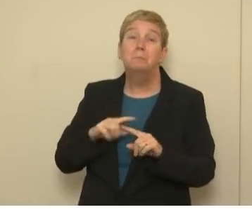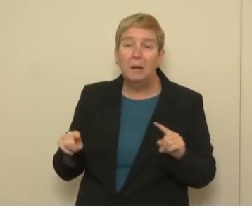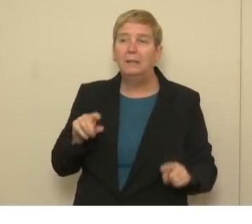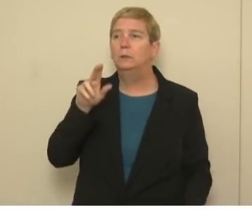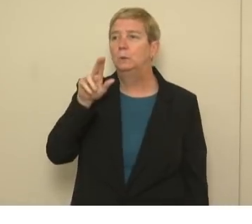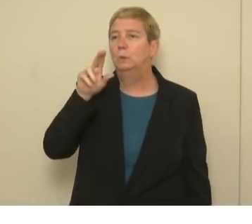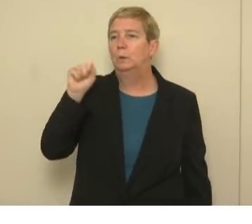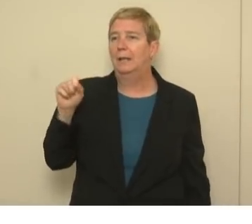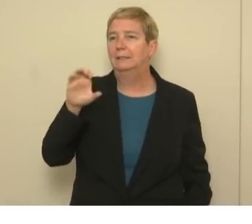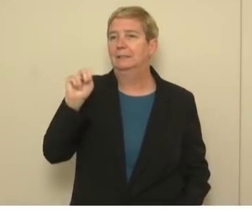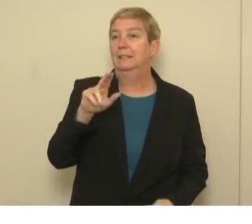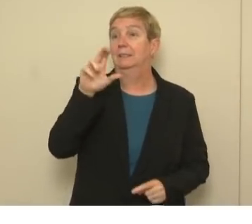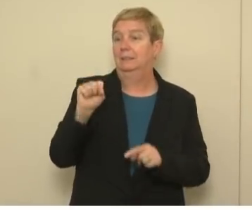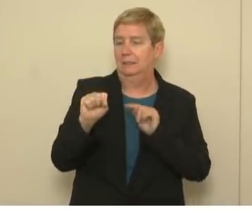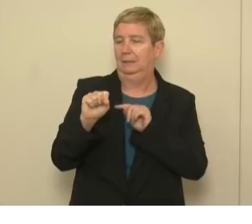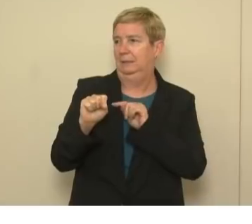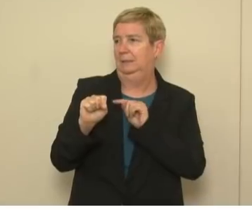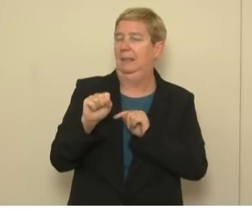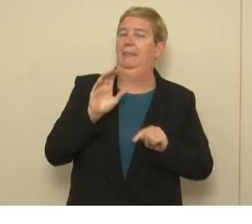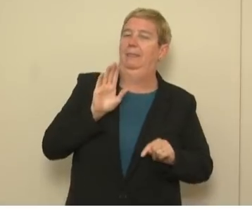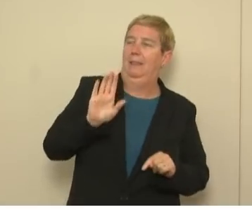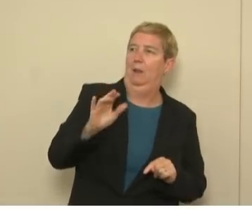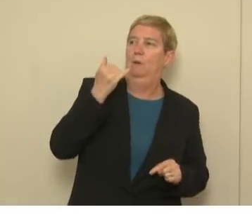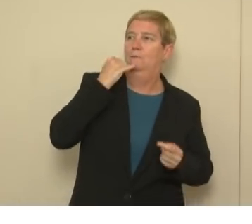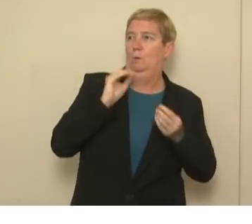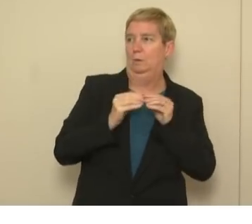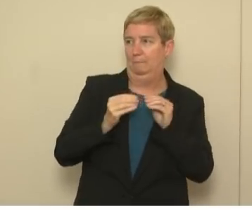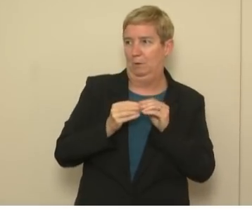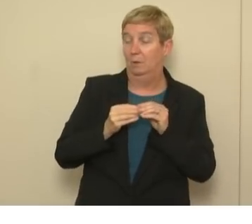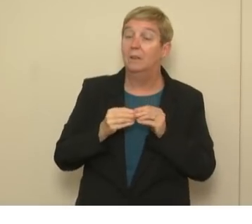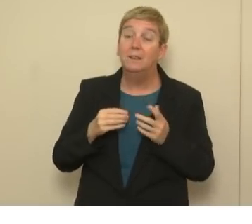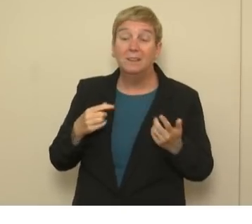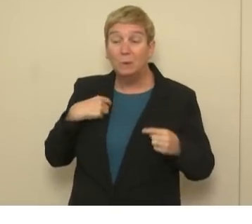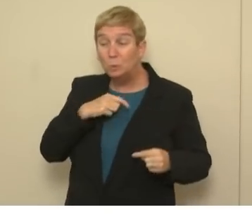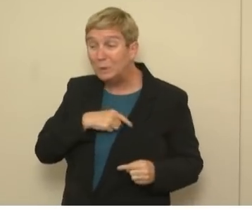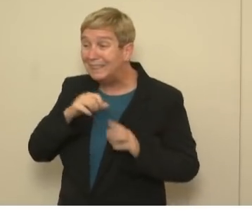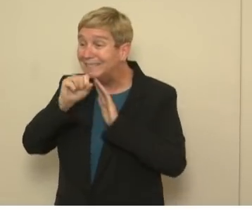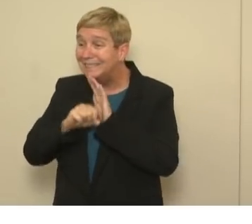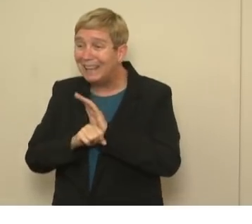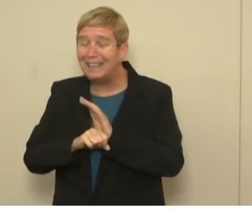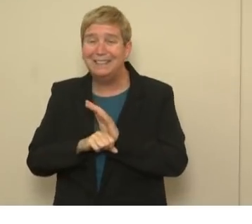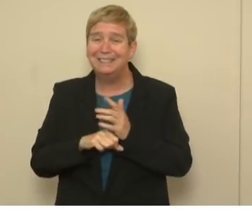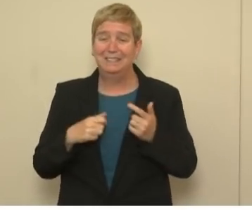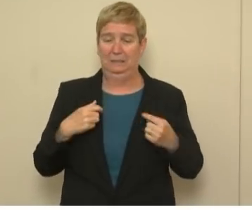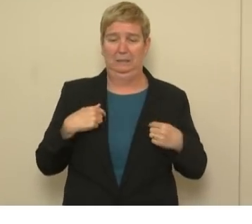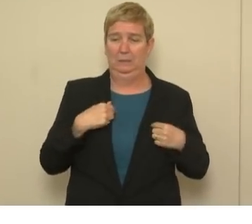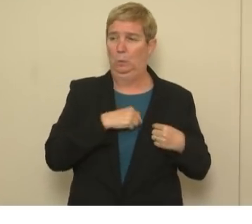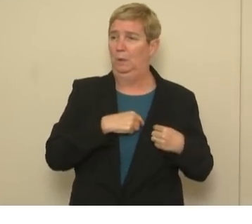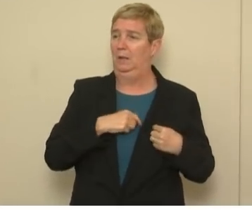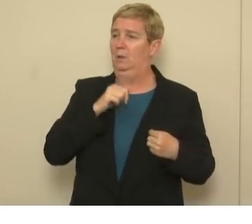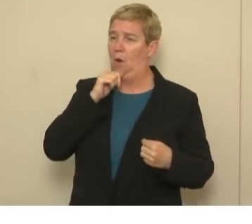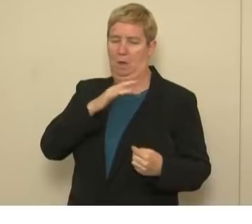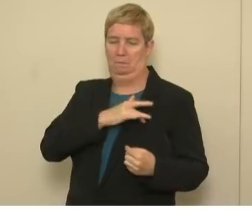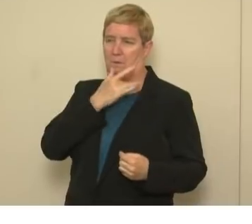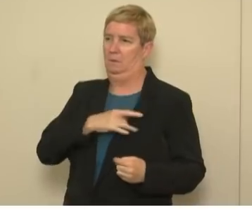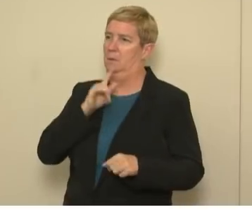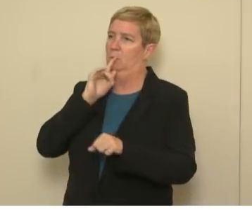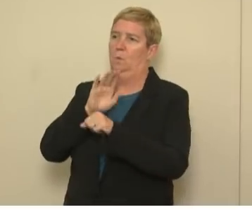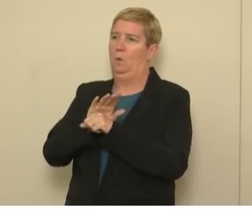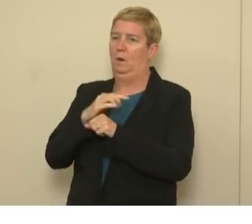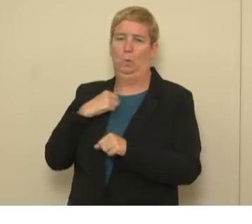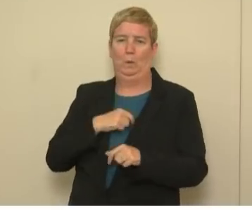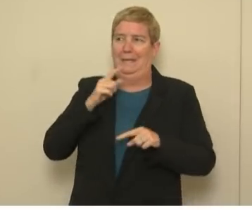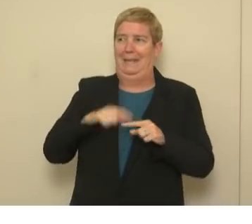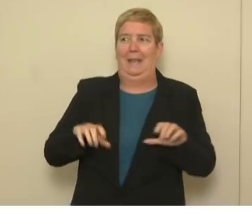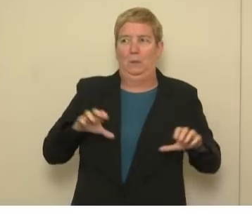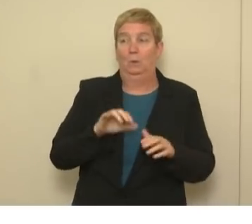Census Bureau operation. Someone who works for the state by itself, we are not enumerators. We are not sworn enumerators. Only U.S.